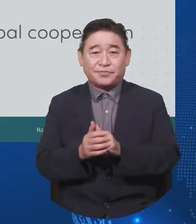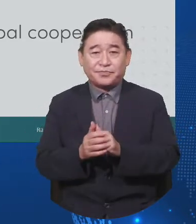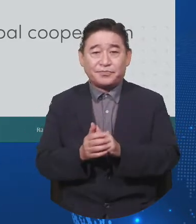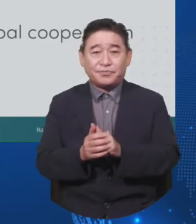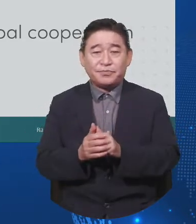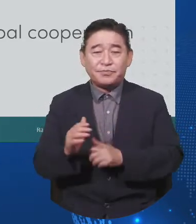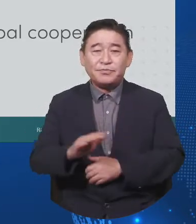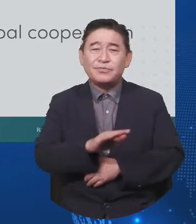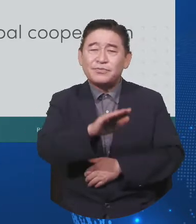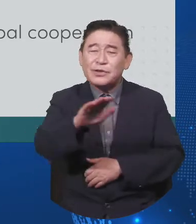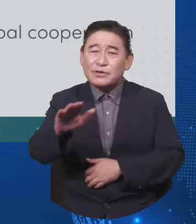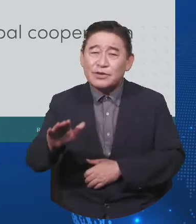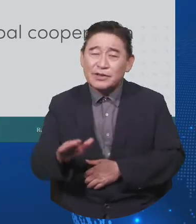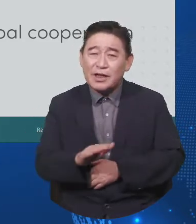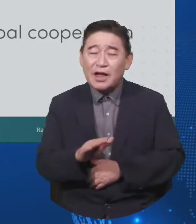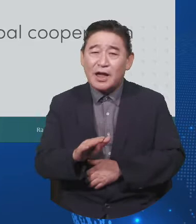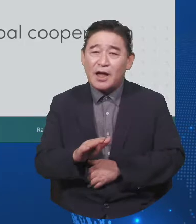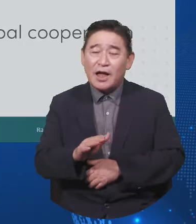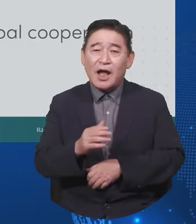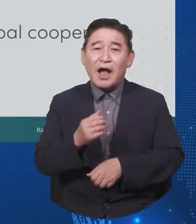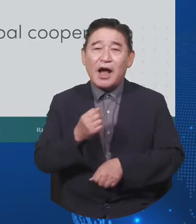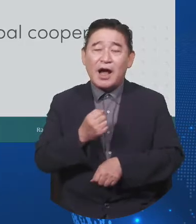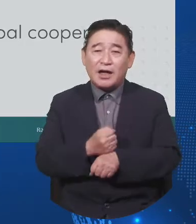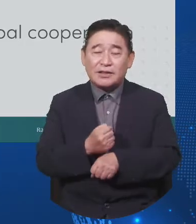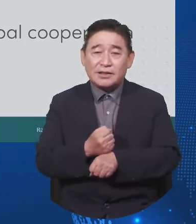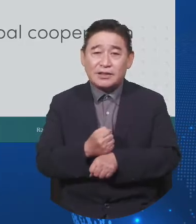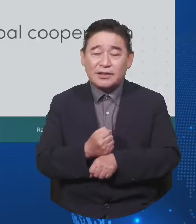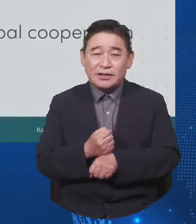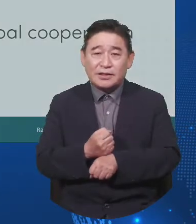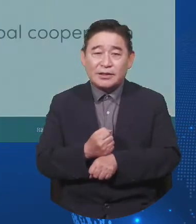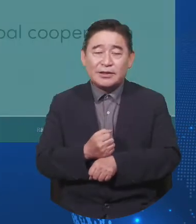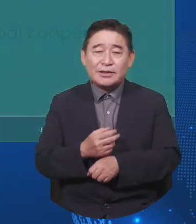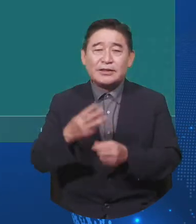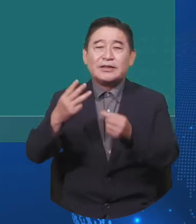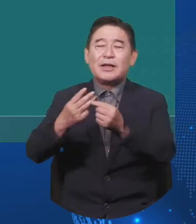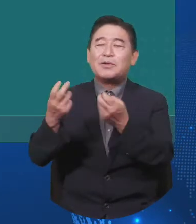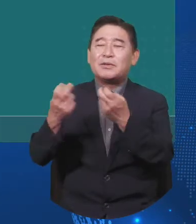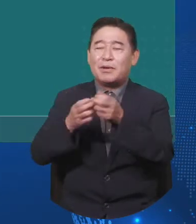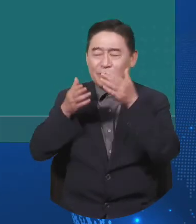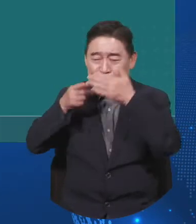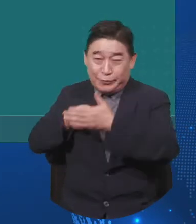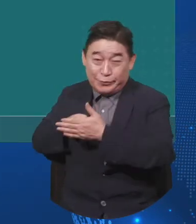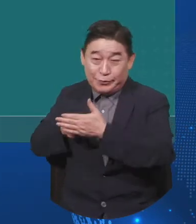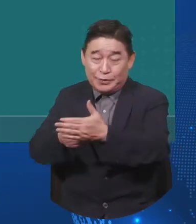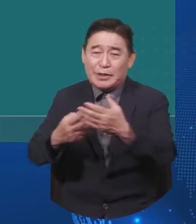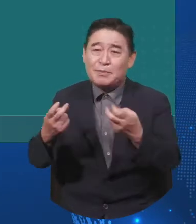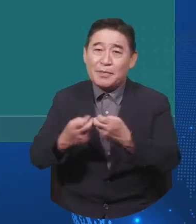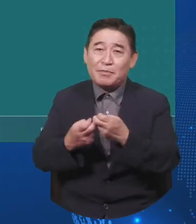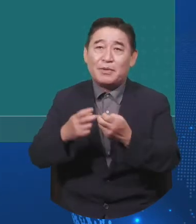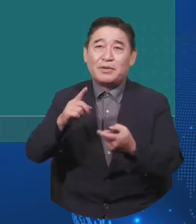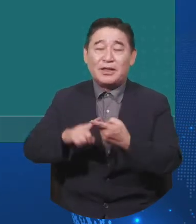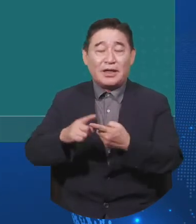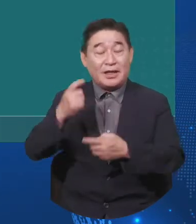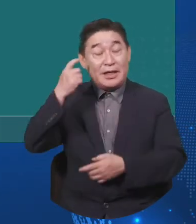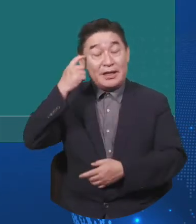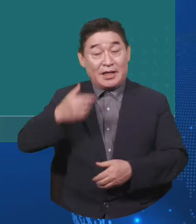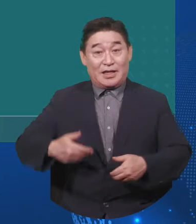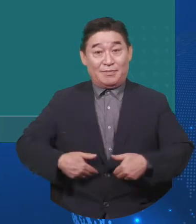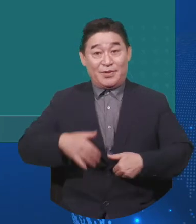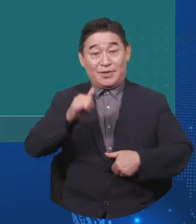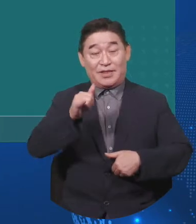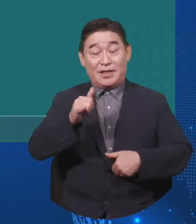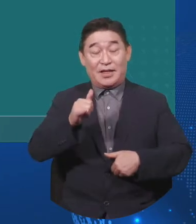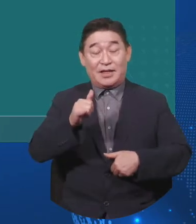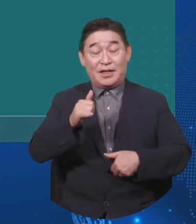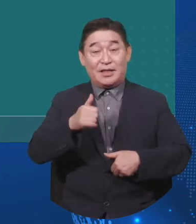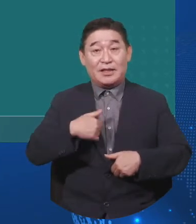that materializes is that third option. Okay, So with that, thank you. I'm going to stop there